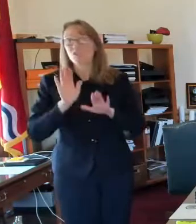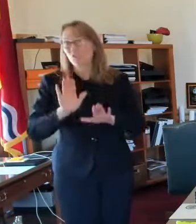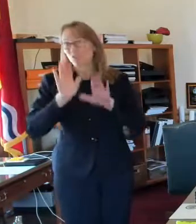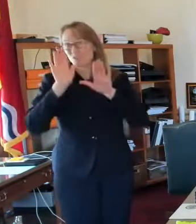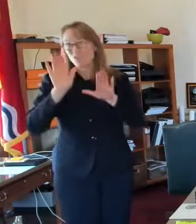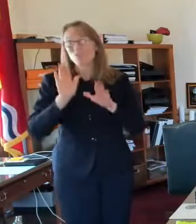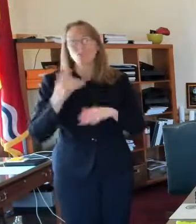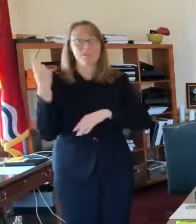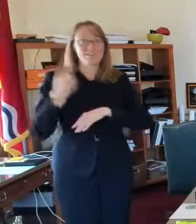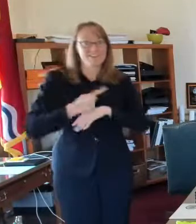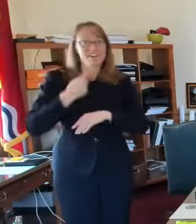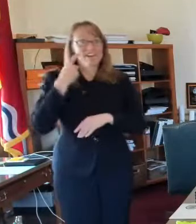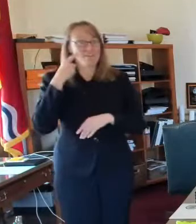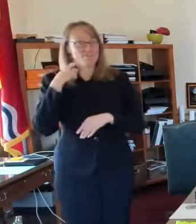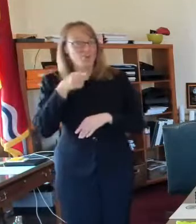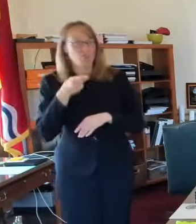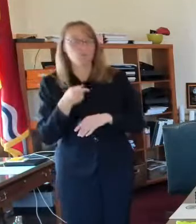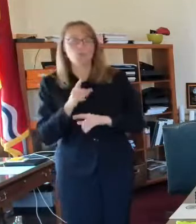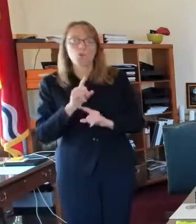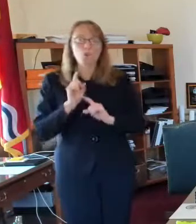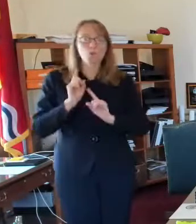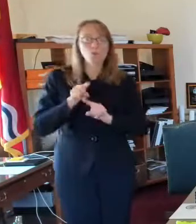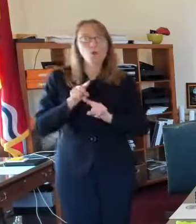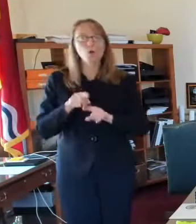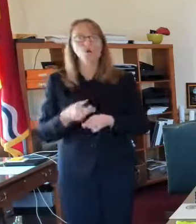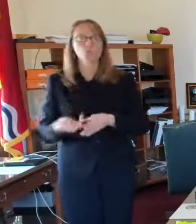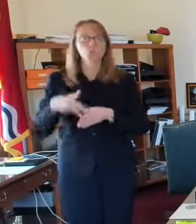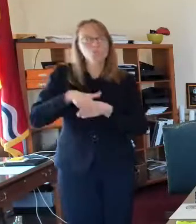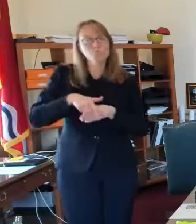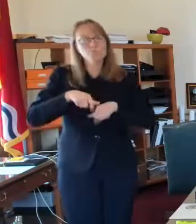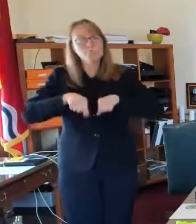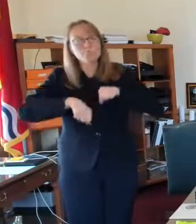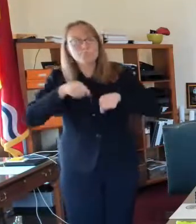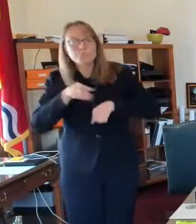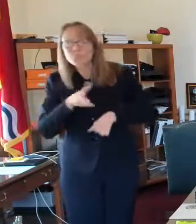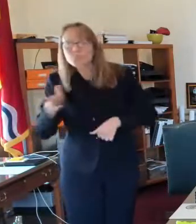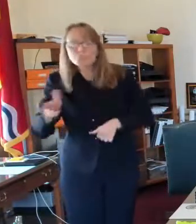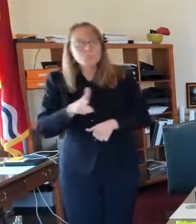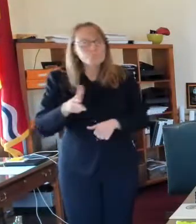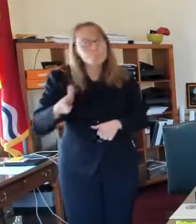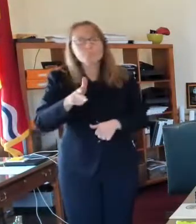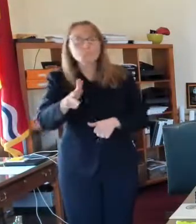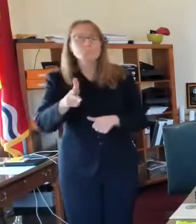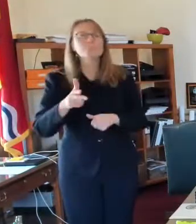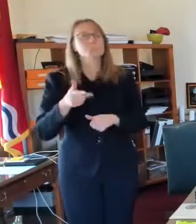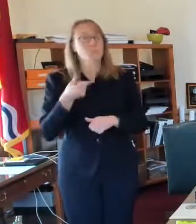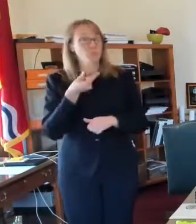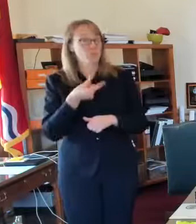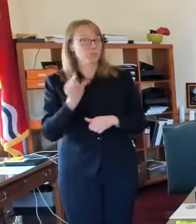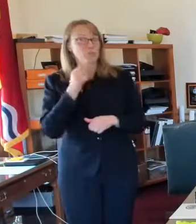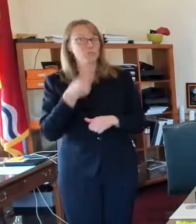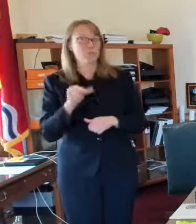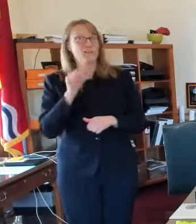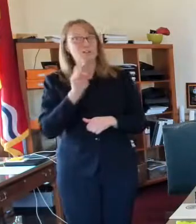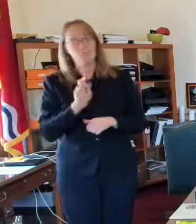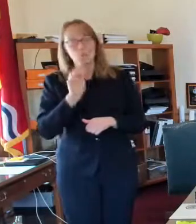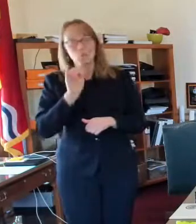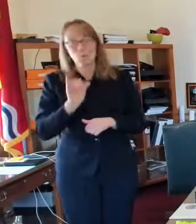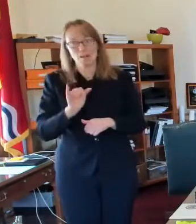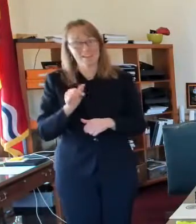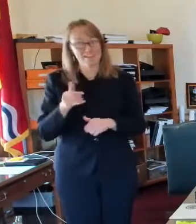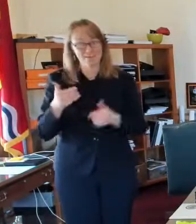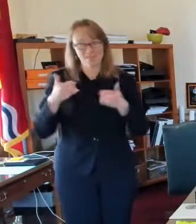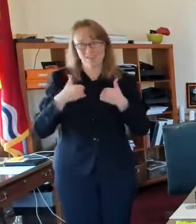on one of the hundreds of miles of greenways that exist now that didn't exist in our community just 20 years